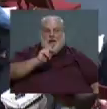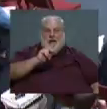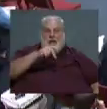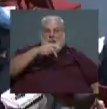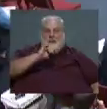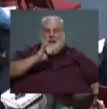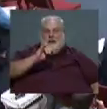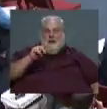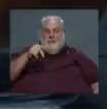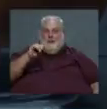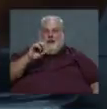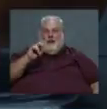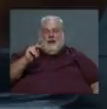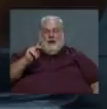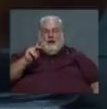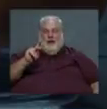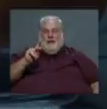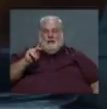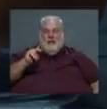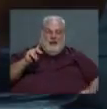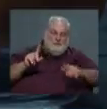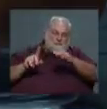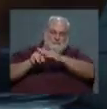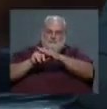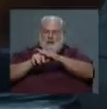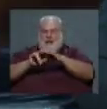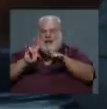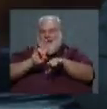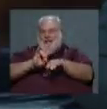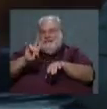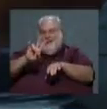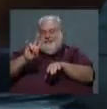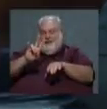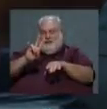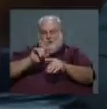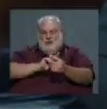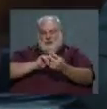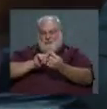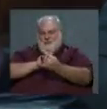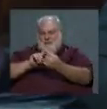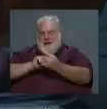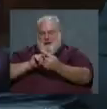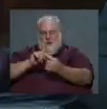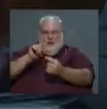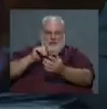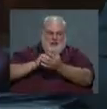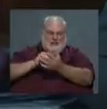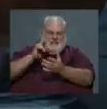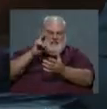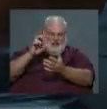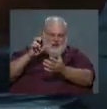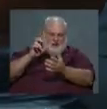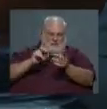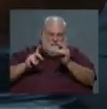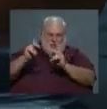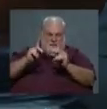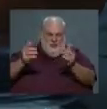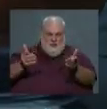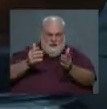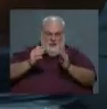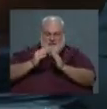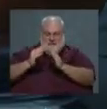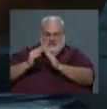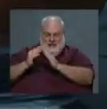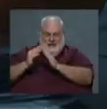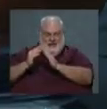morning to greet the 1,800 or so municipal officials from around the state that were here with us